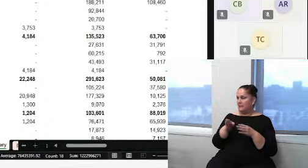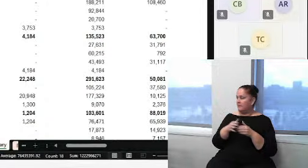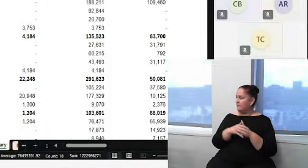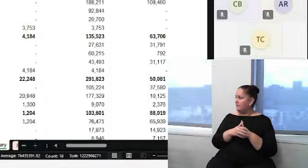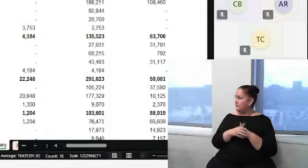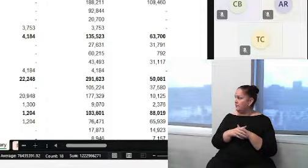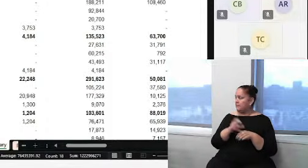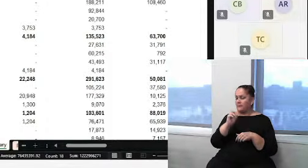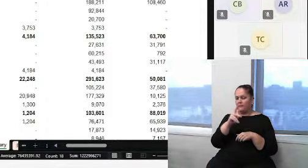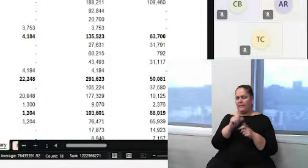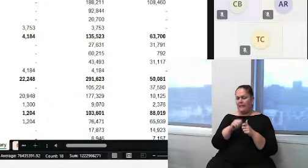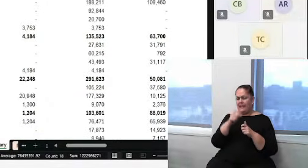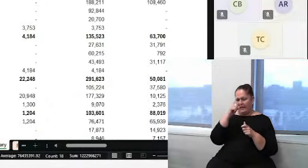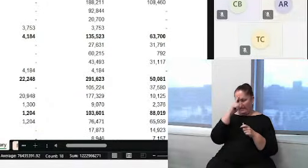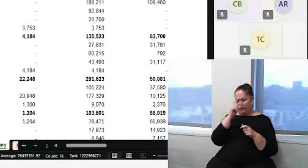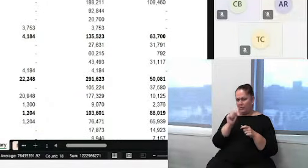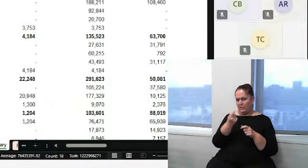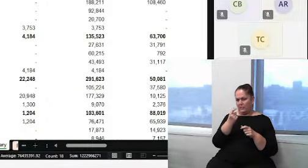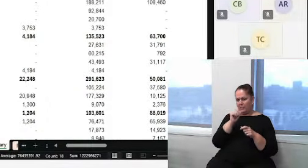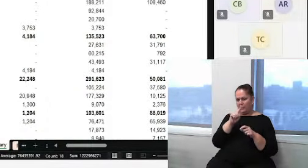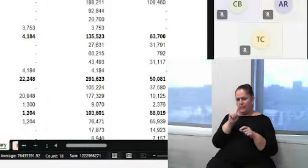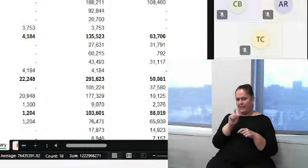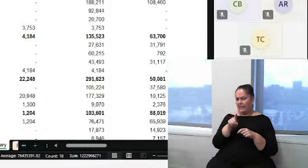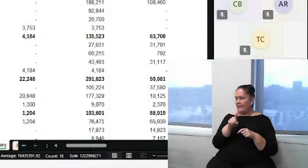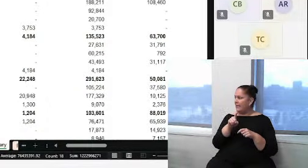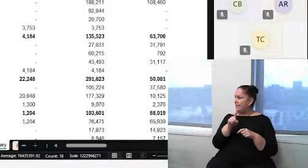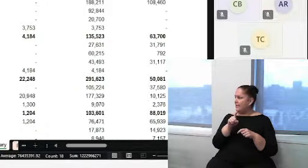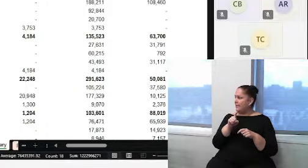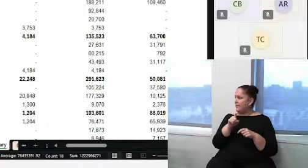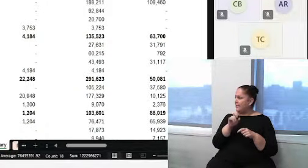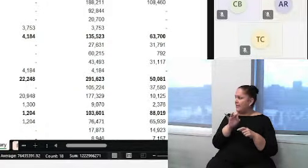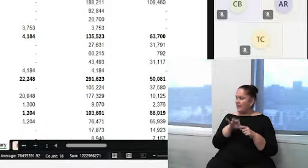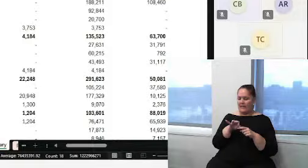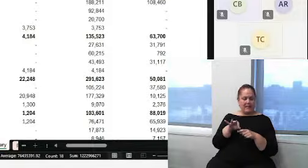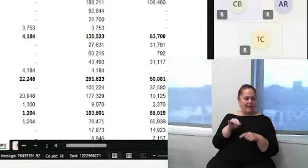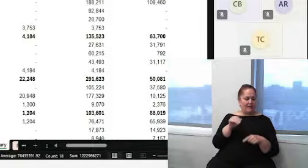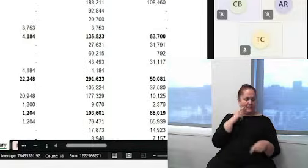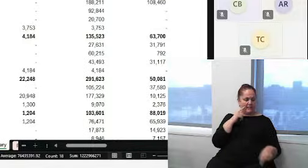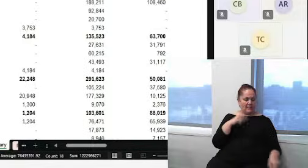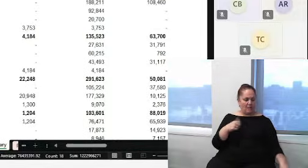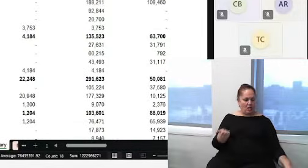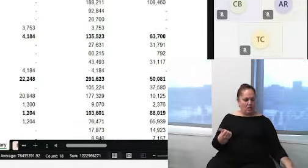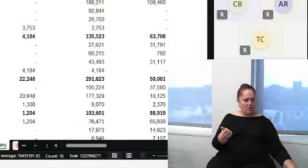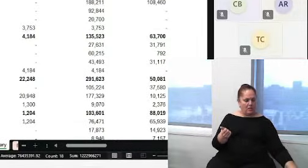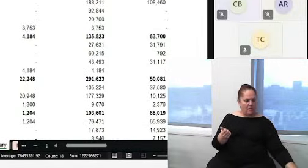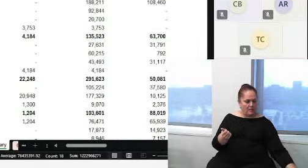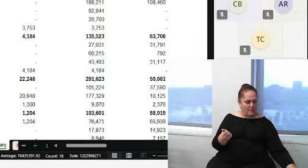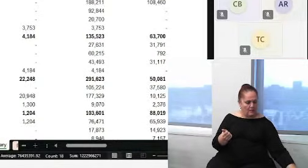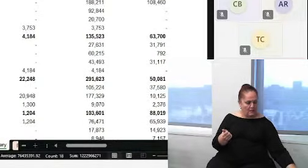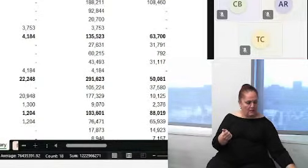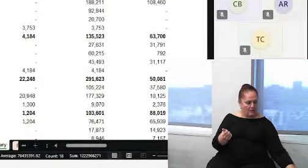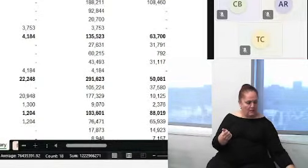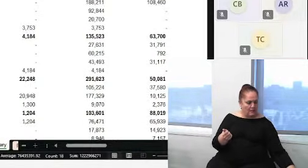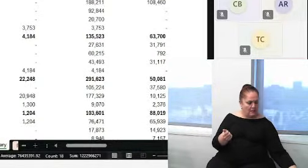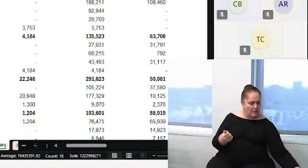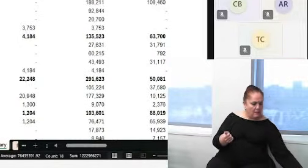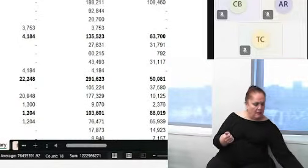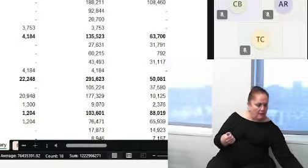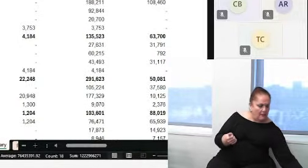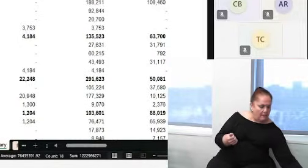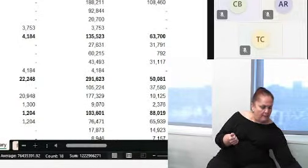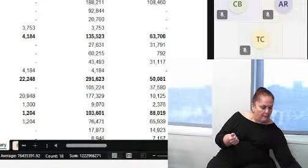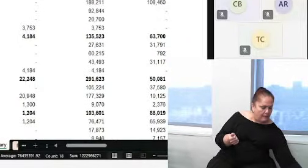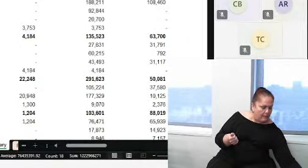back into the FEMA queue. Okay, I think I would understand your answer if this ramp up went the opposite